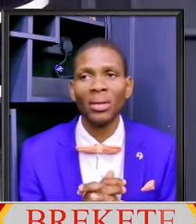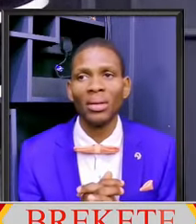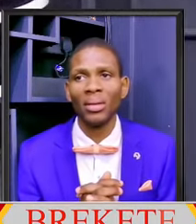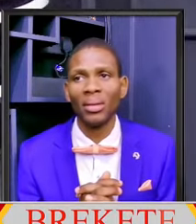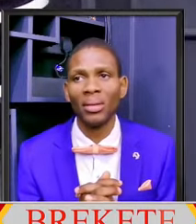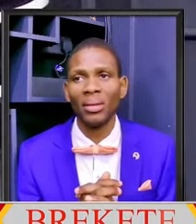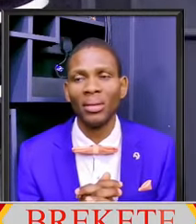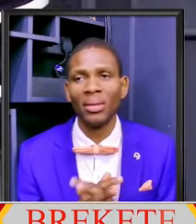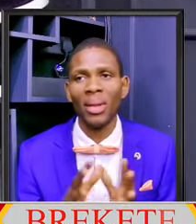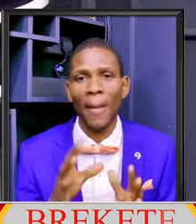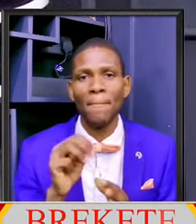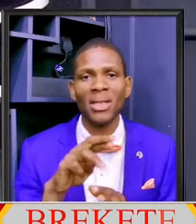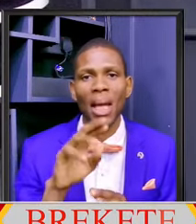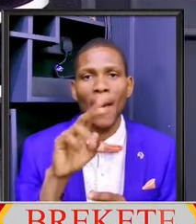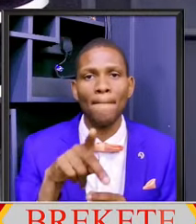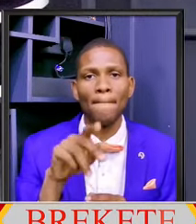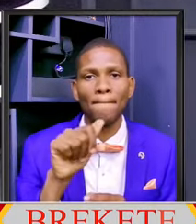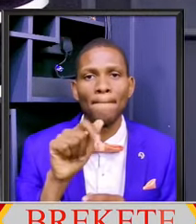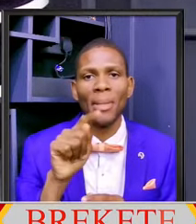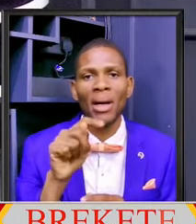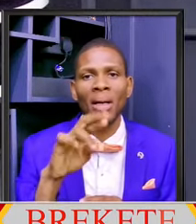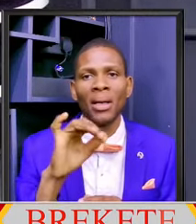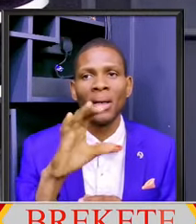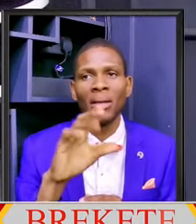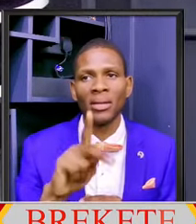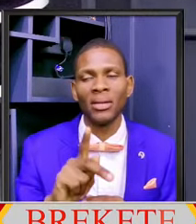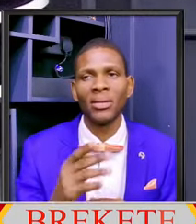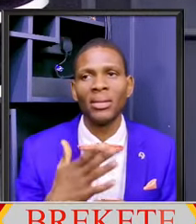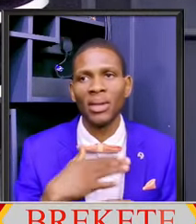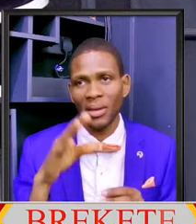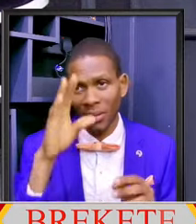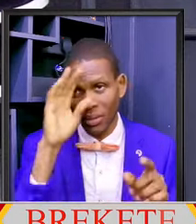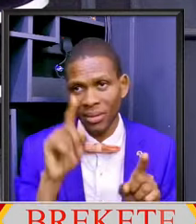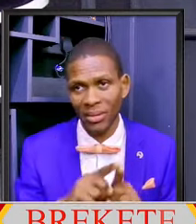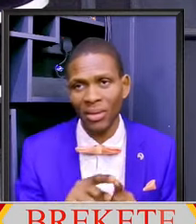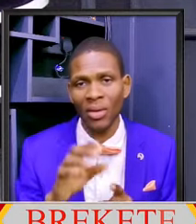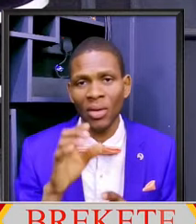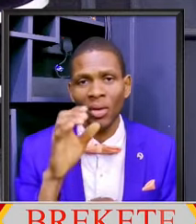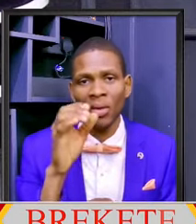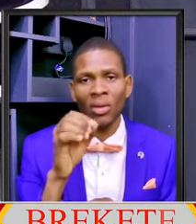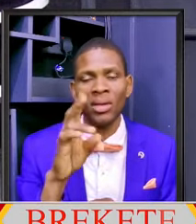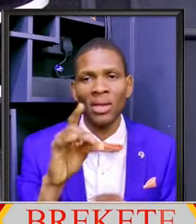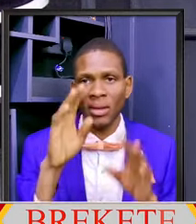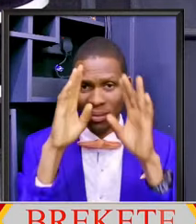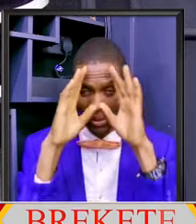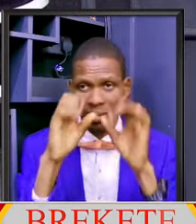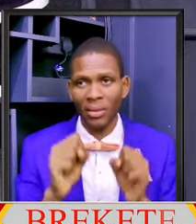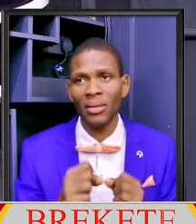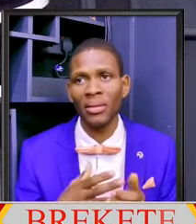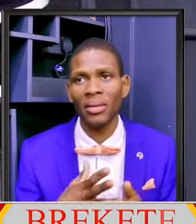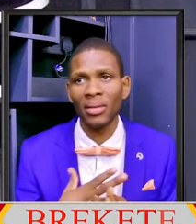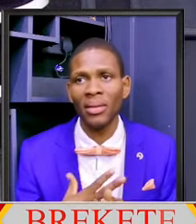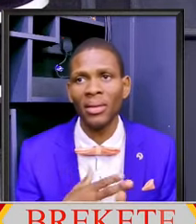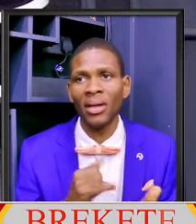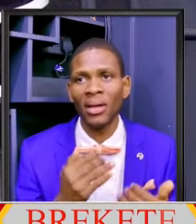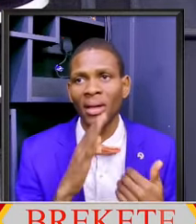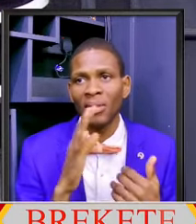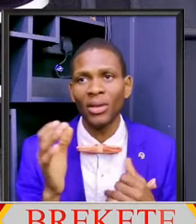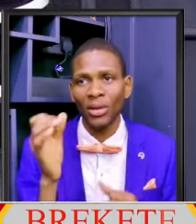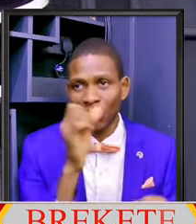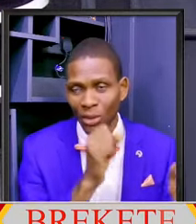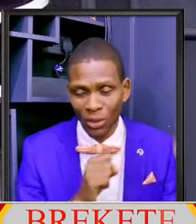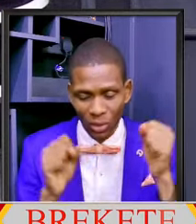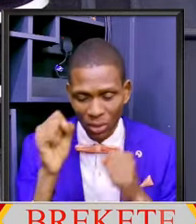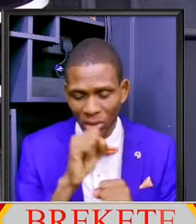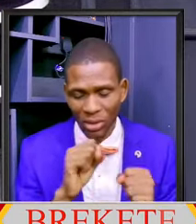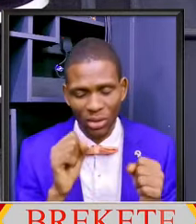Yes, Mr. Patrick Otoro. My brother. Sir. My ordinary president. I have been struggling to hold